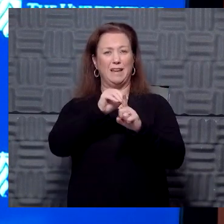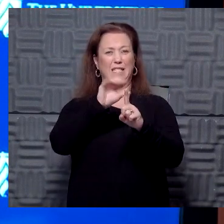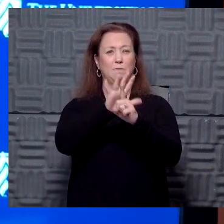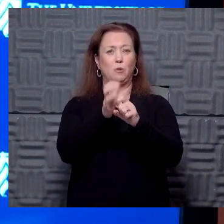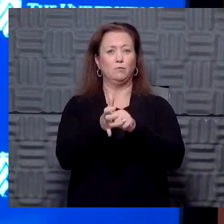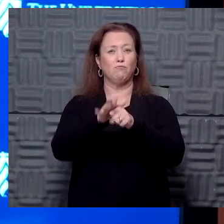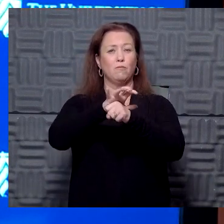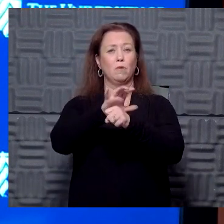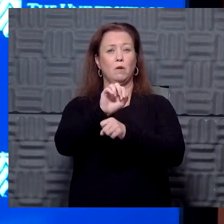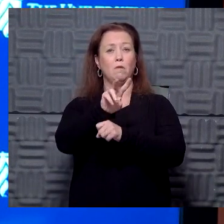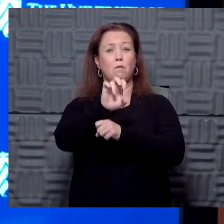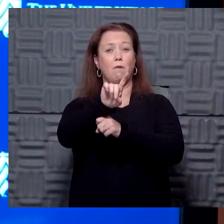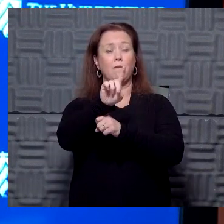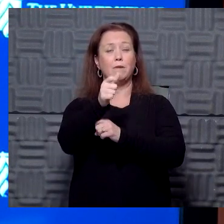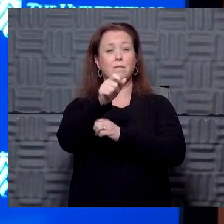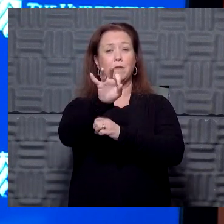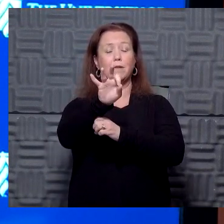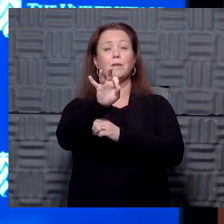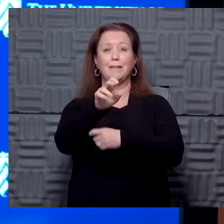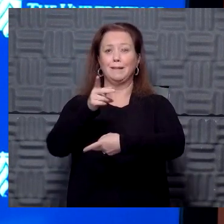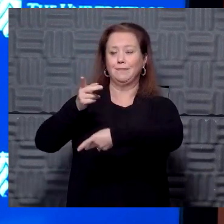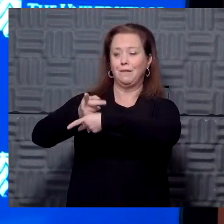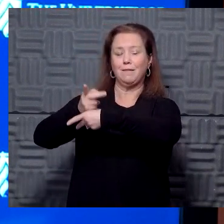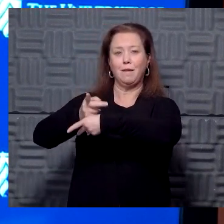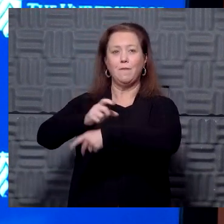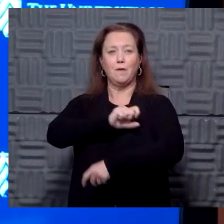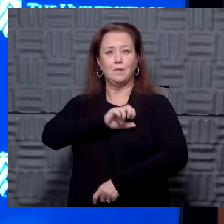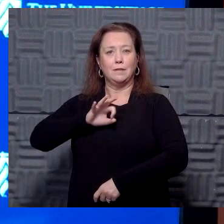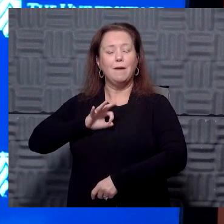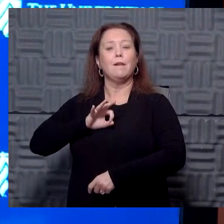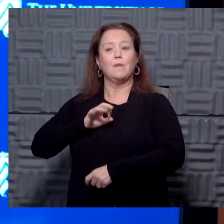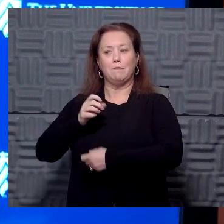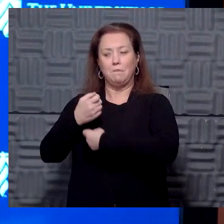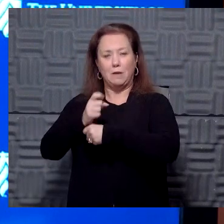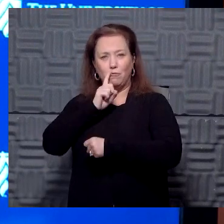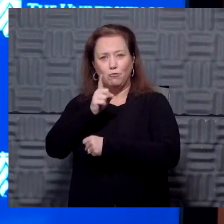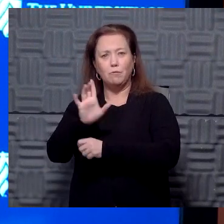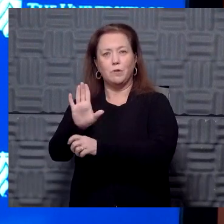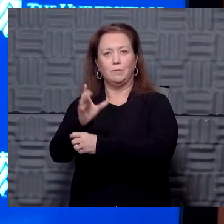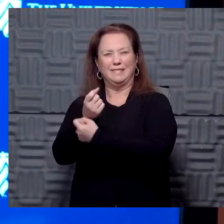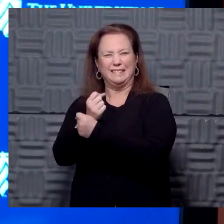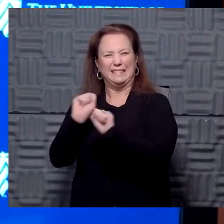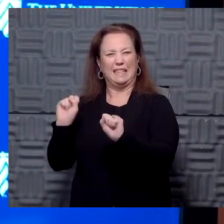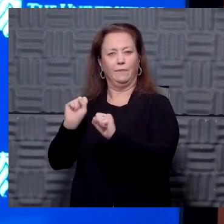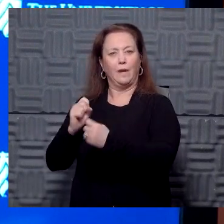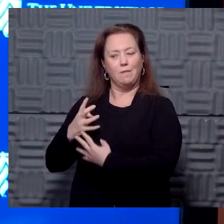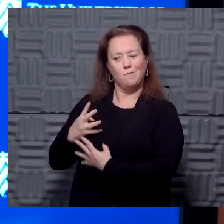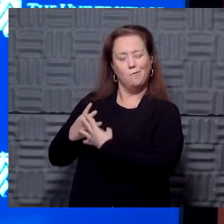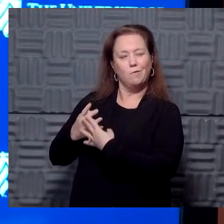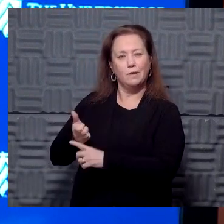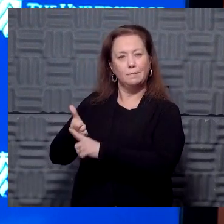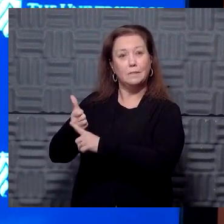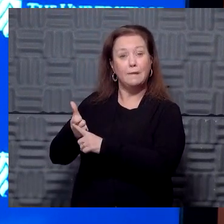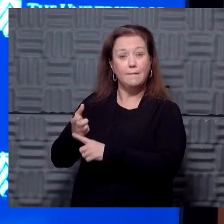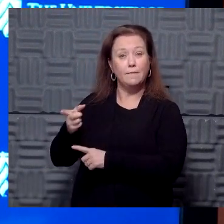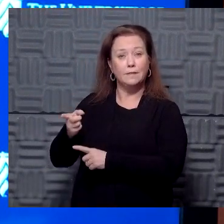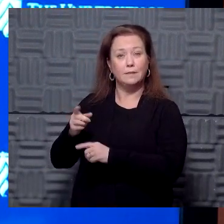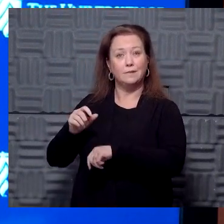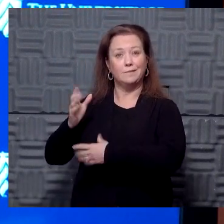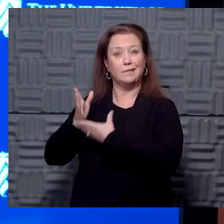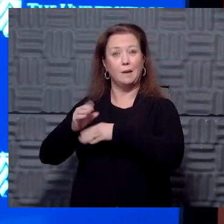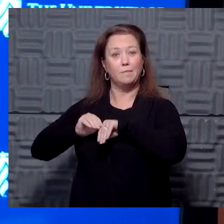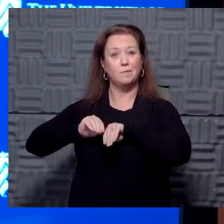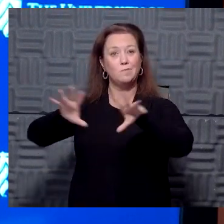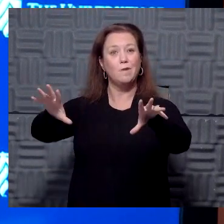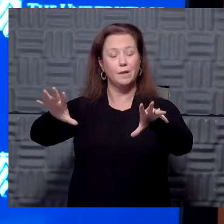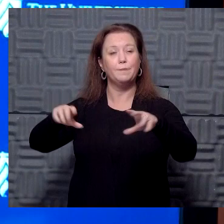COVID, and also help take care of our employees and make sure that they were safe and quarantined if need be, and help stop the spread. So